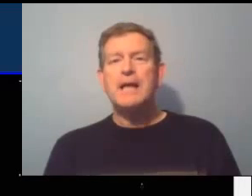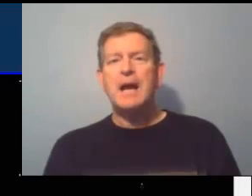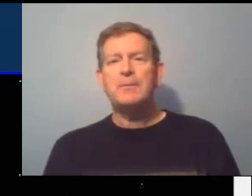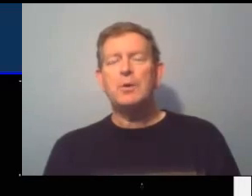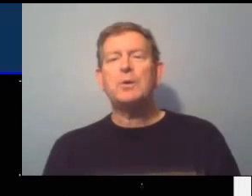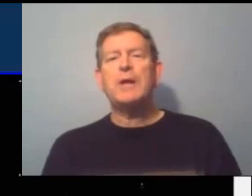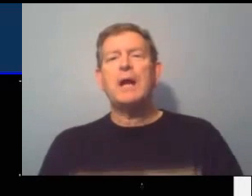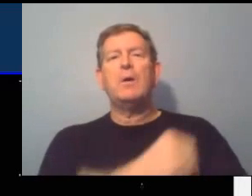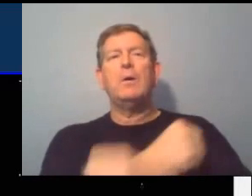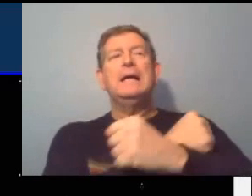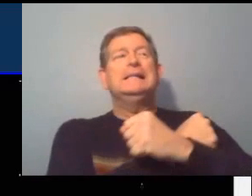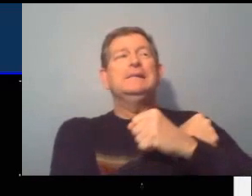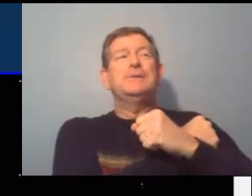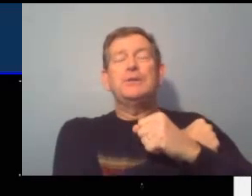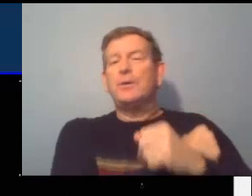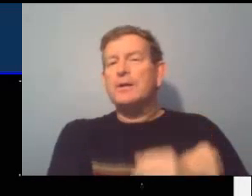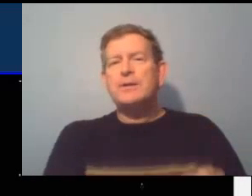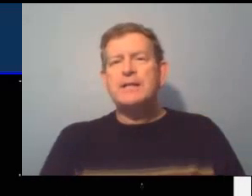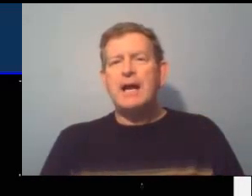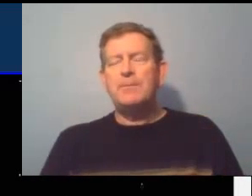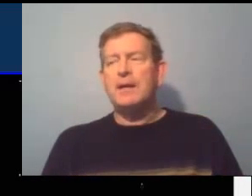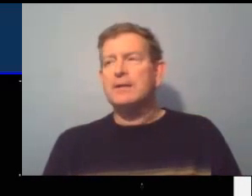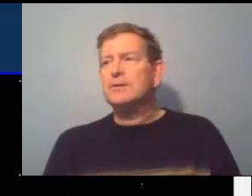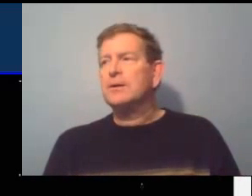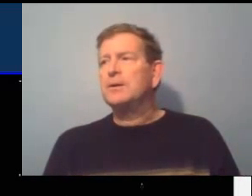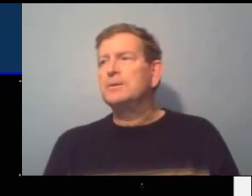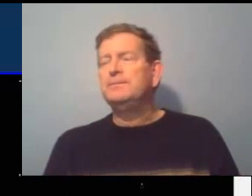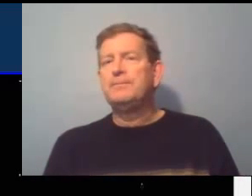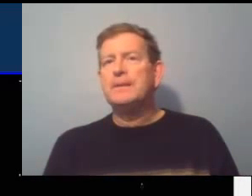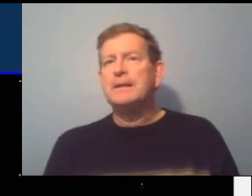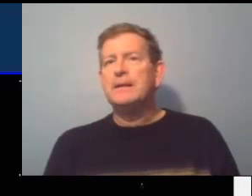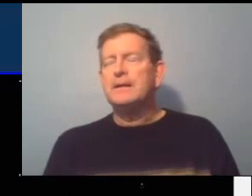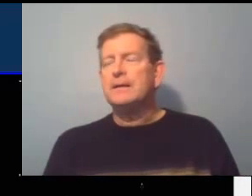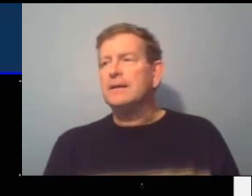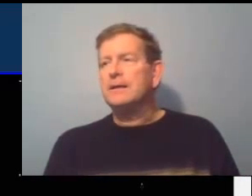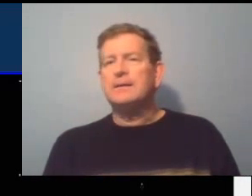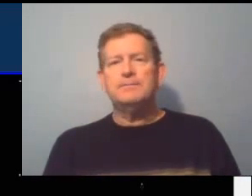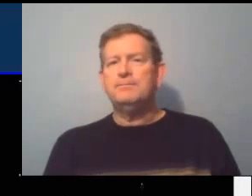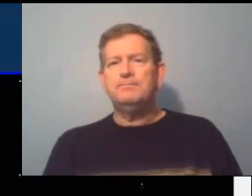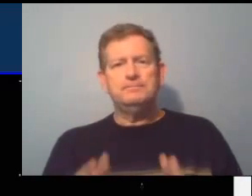don't have the time. No tengo, but you don't want to say time yet. So